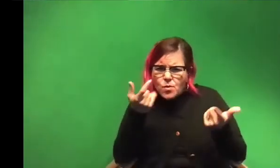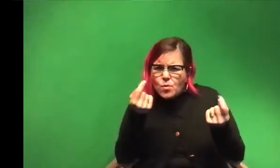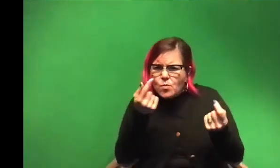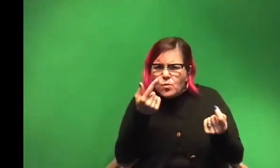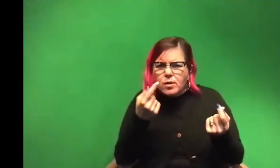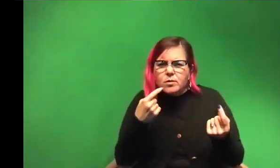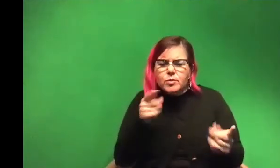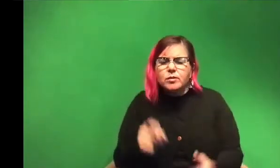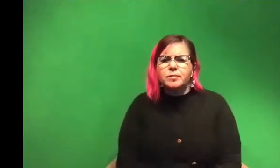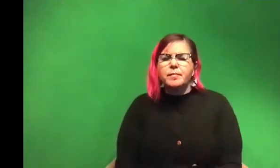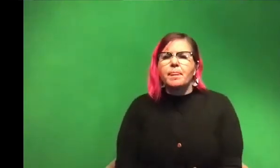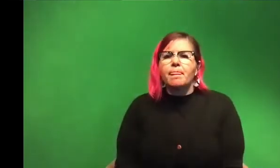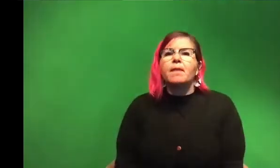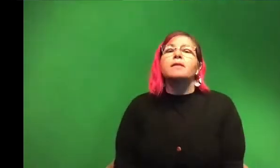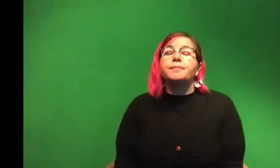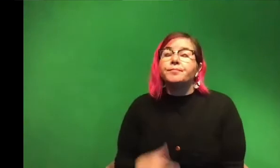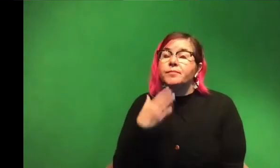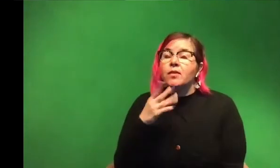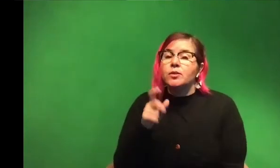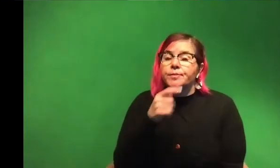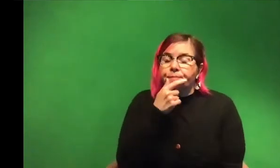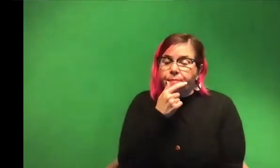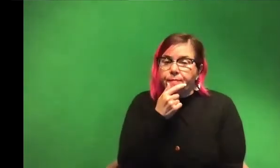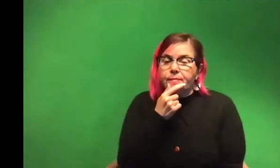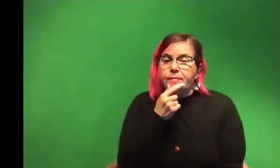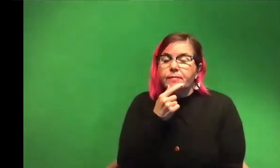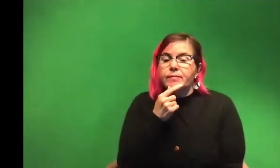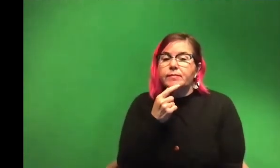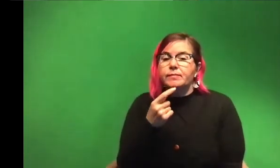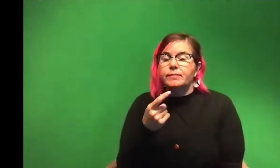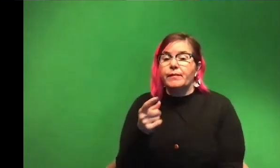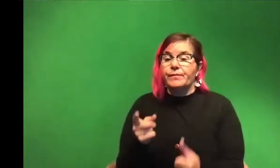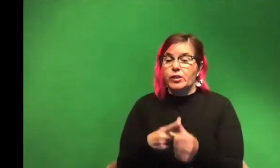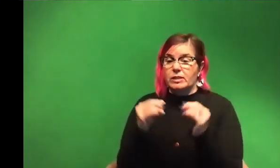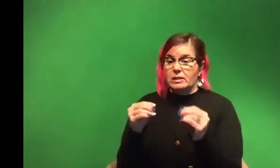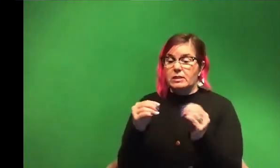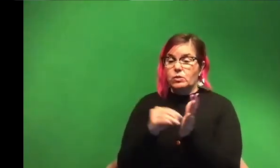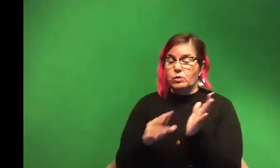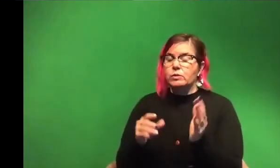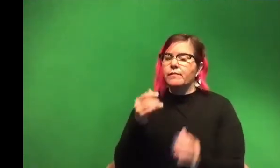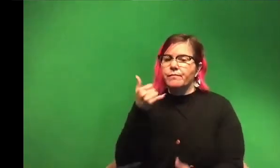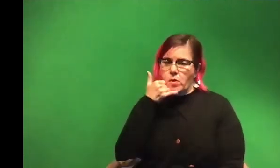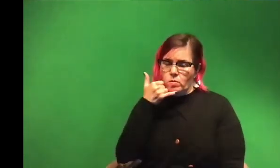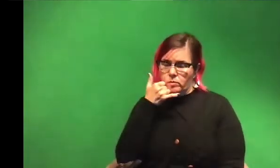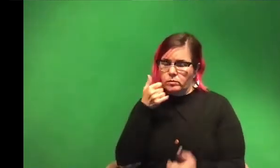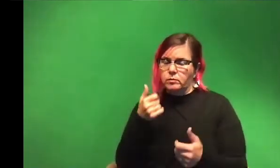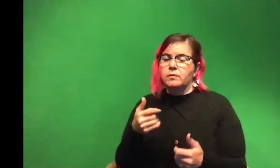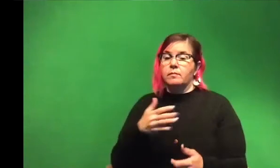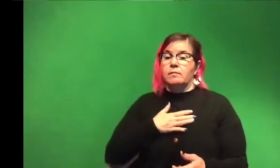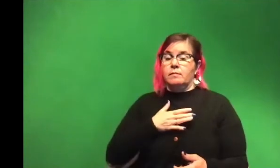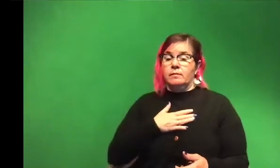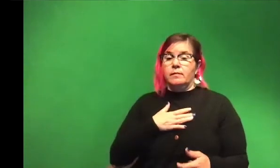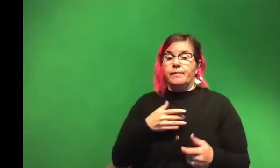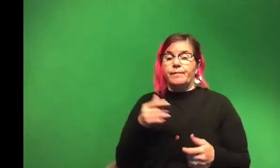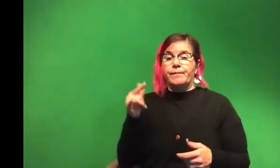Trisha wants to know. Oh, that's an awesome question. So for the ones that we first teach students on, they use their phone. When I fly a drone, I am